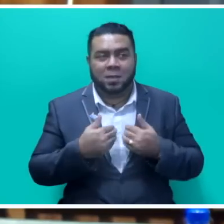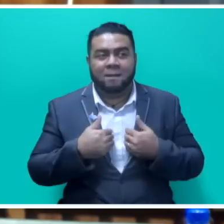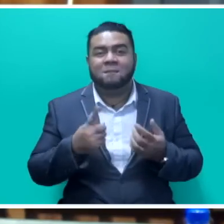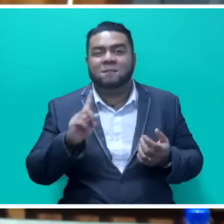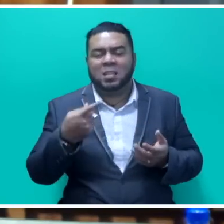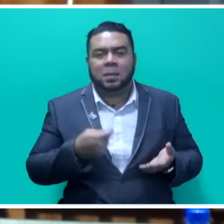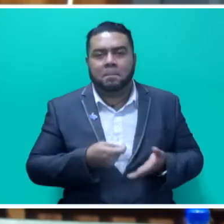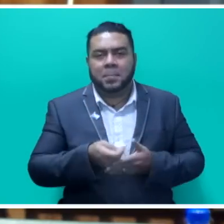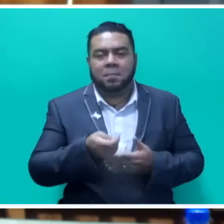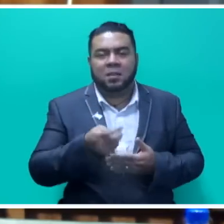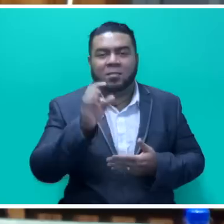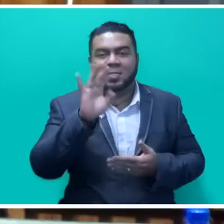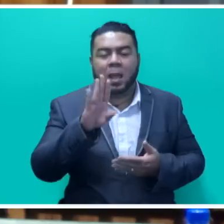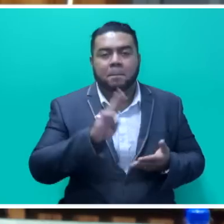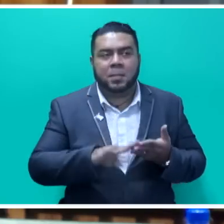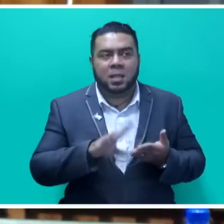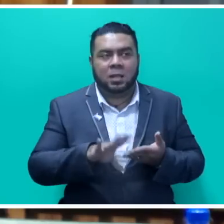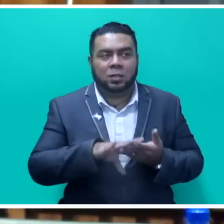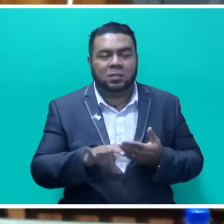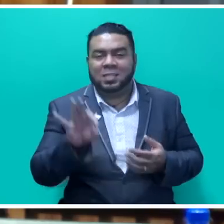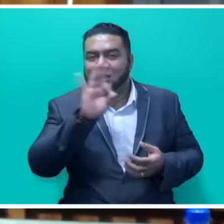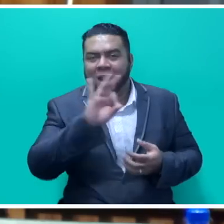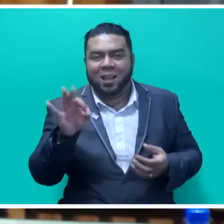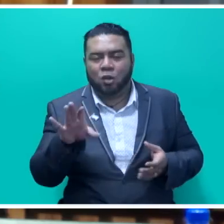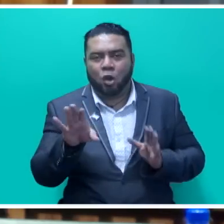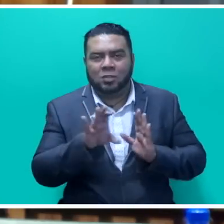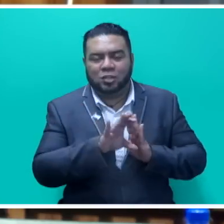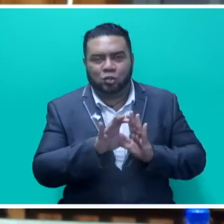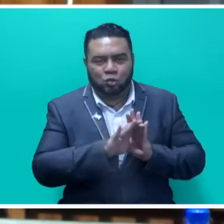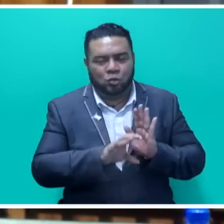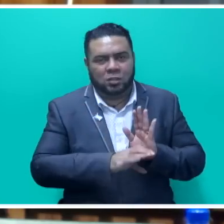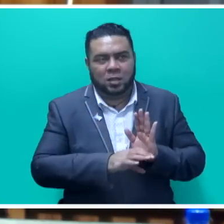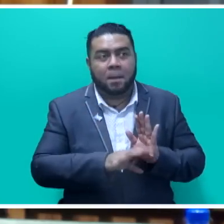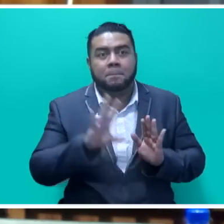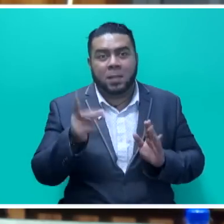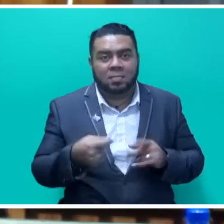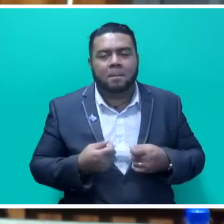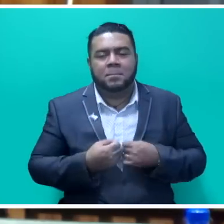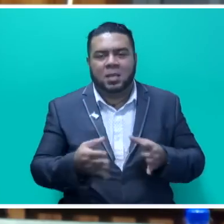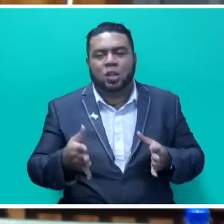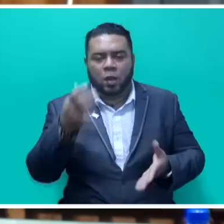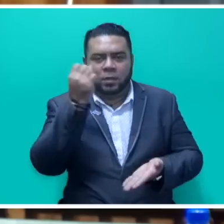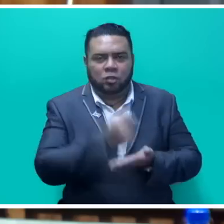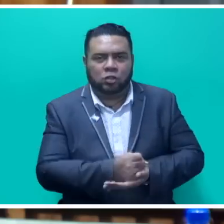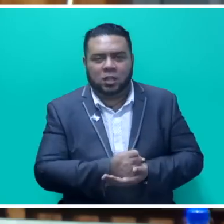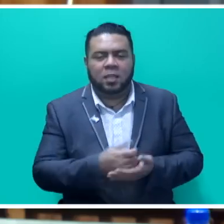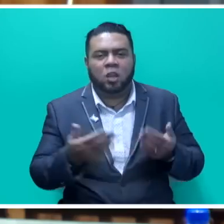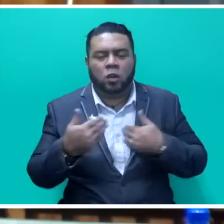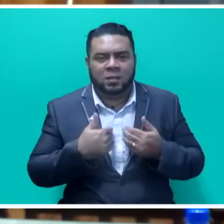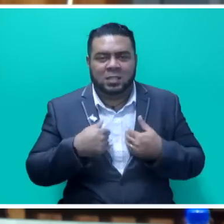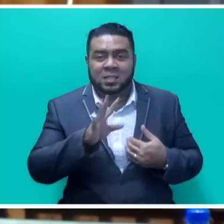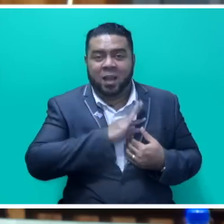of $10 million isn't unconstitutional, Mr. Speaker, but the beginning of ensuring that the university